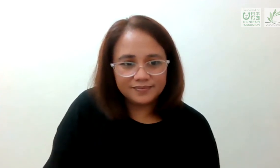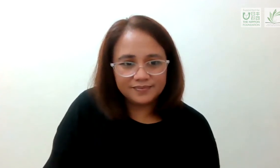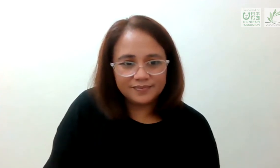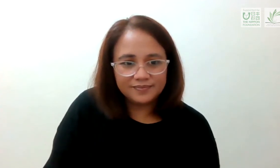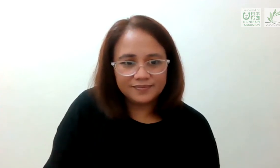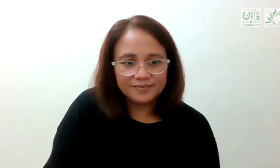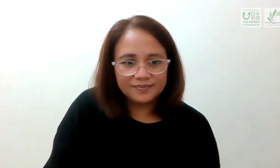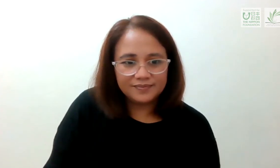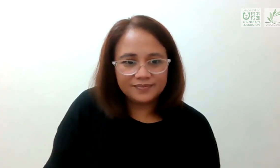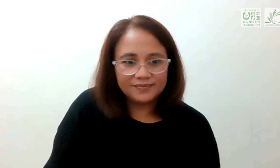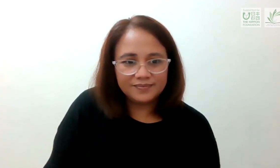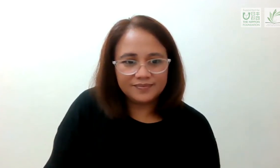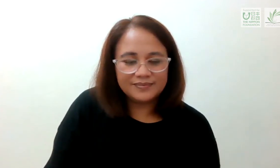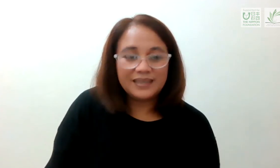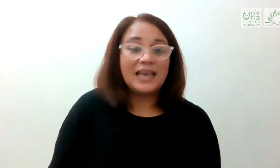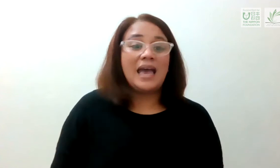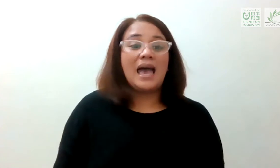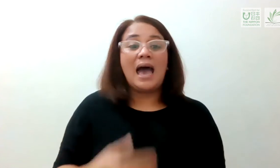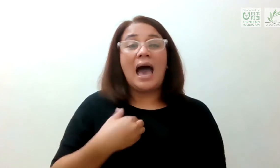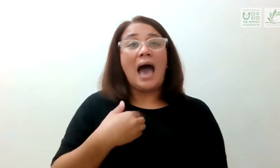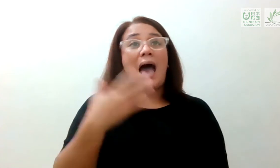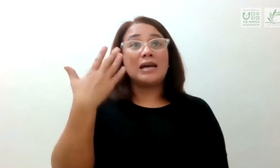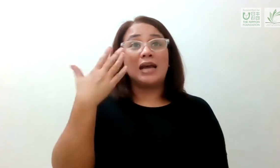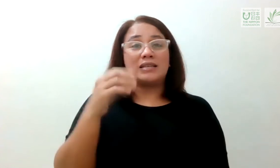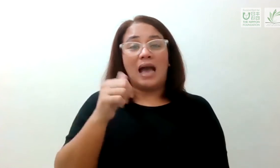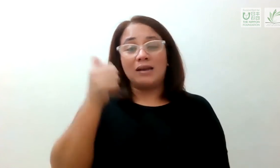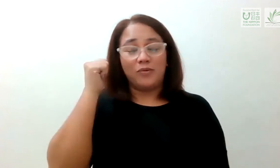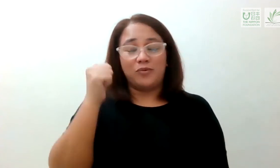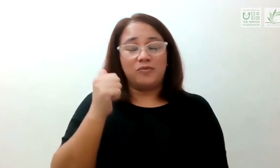I don't want people to say, oh, I got confused.